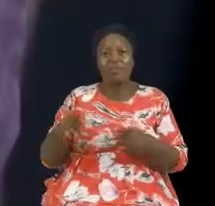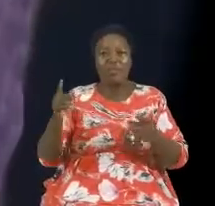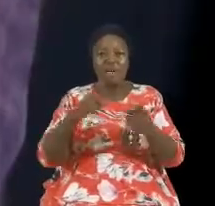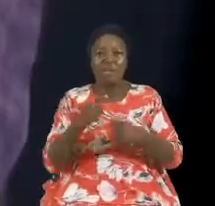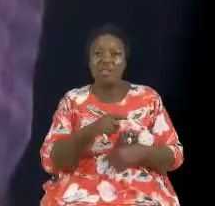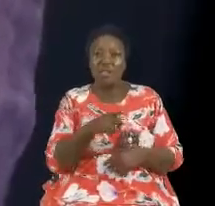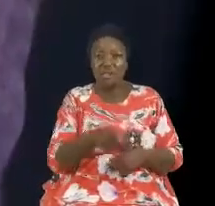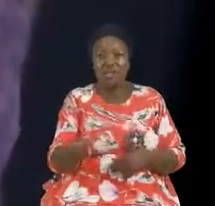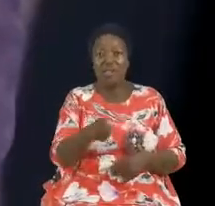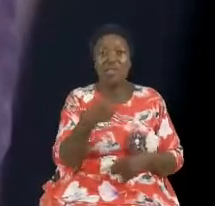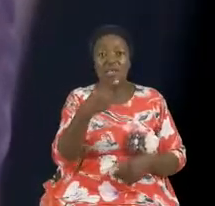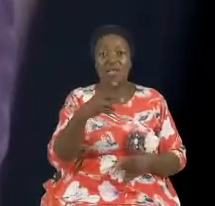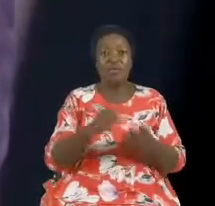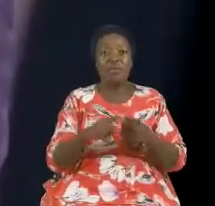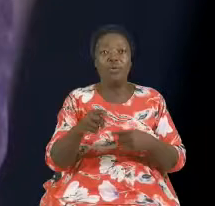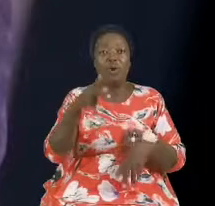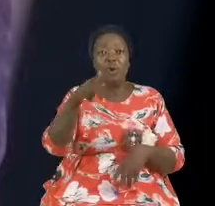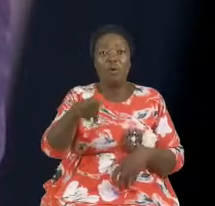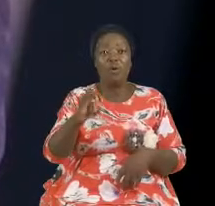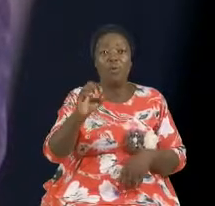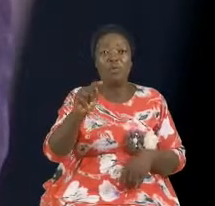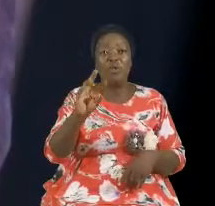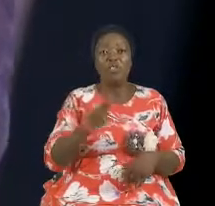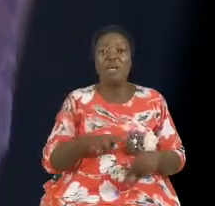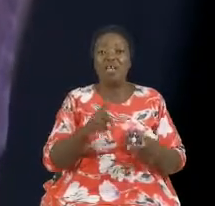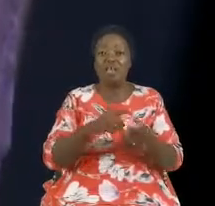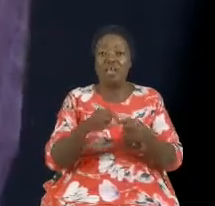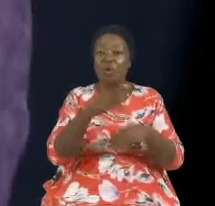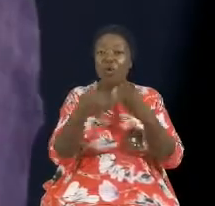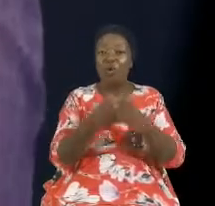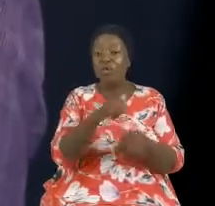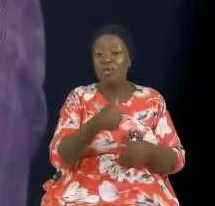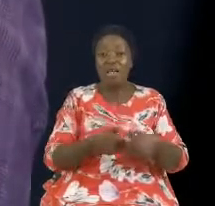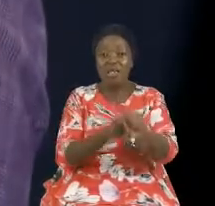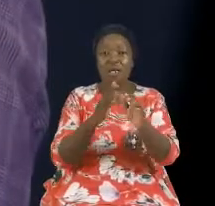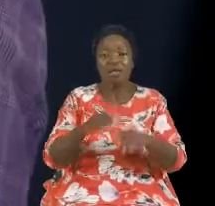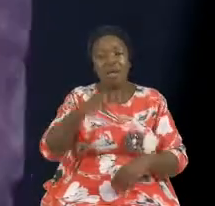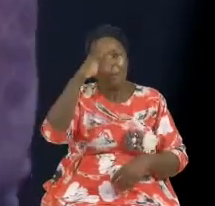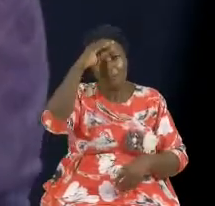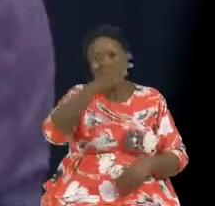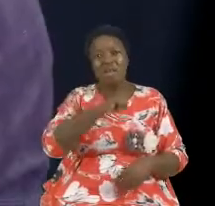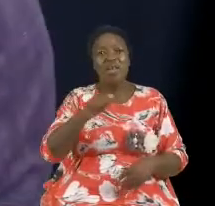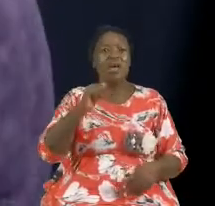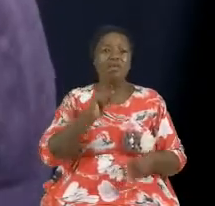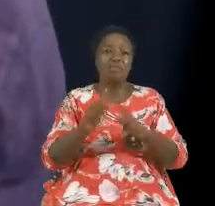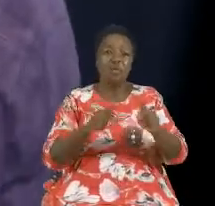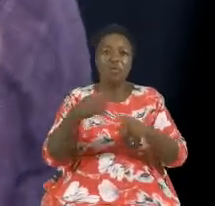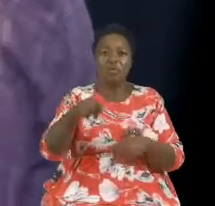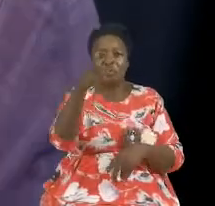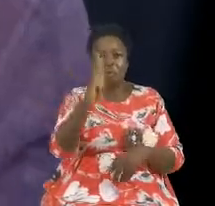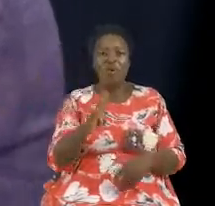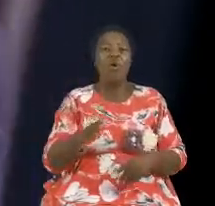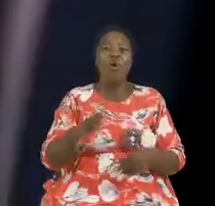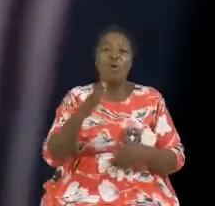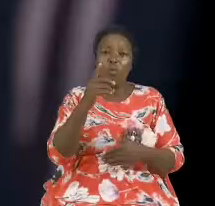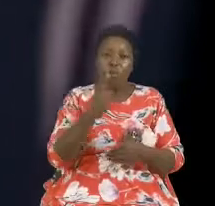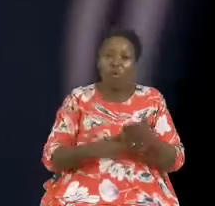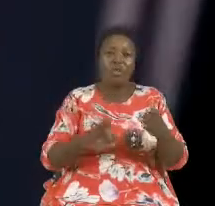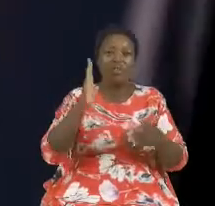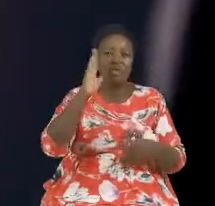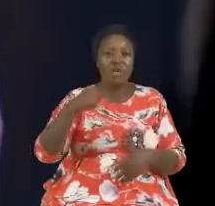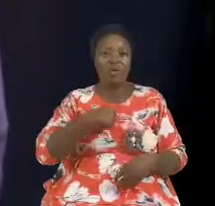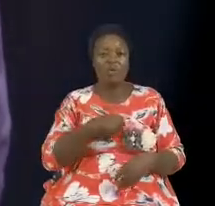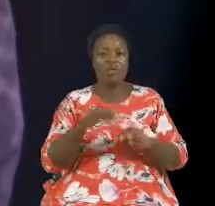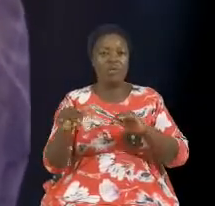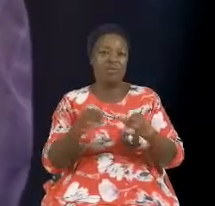this, they were pricked in their heart, and they said unto Peter and to the rest of the apostles, men